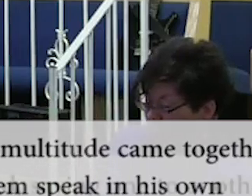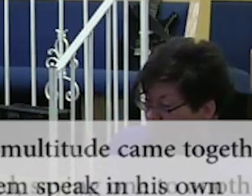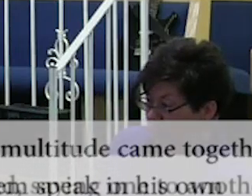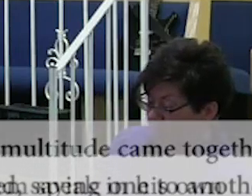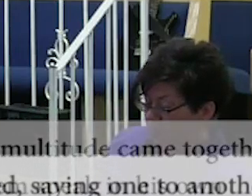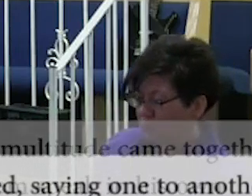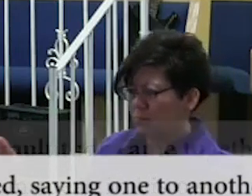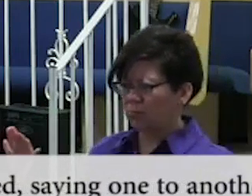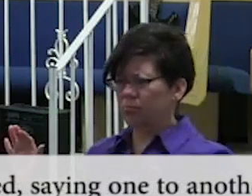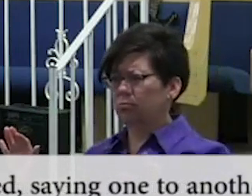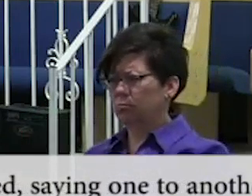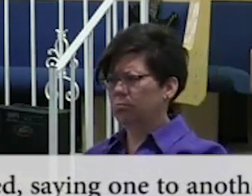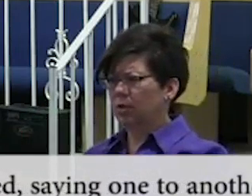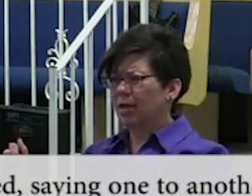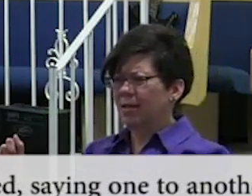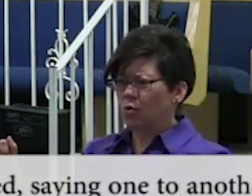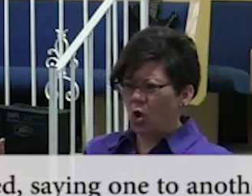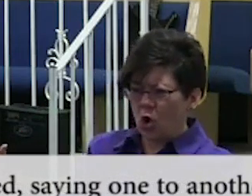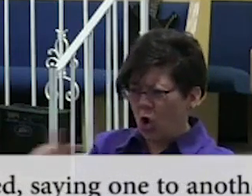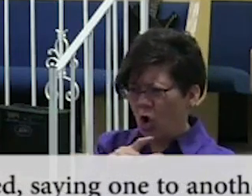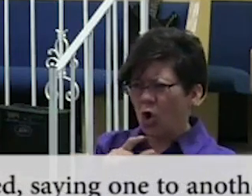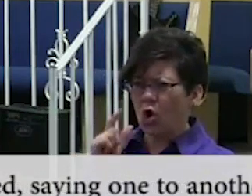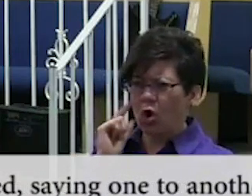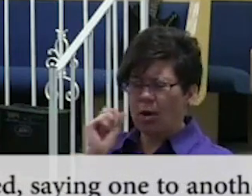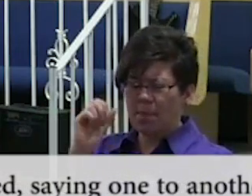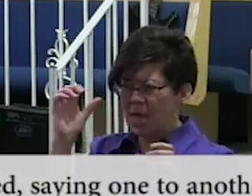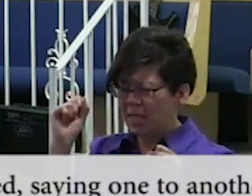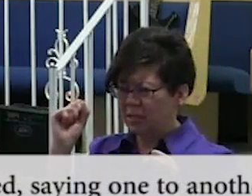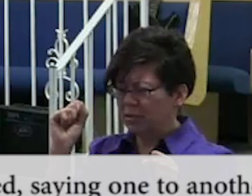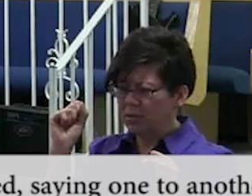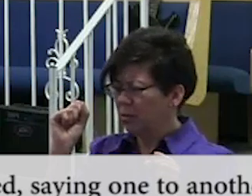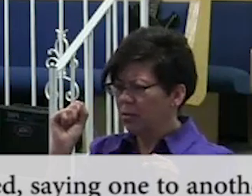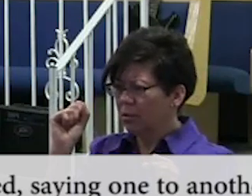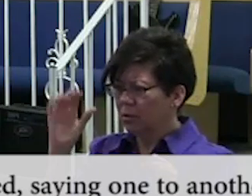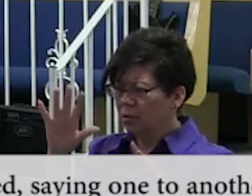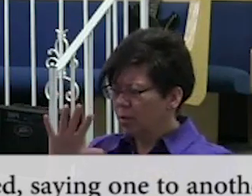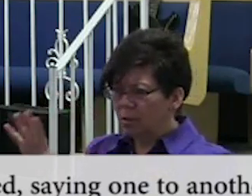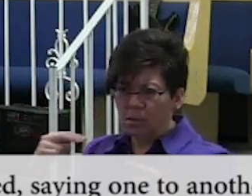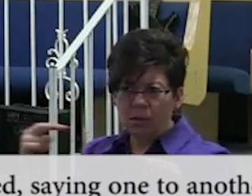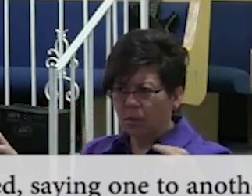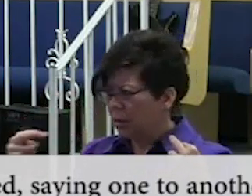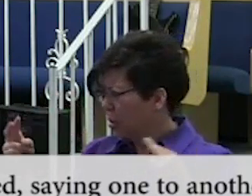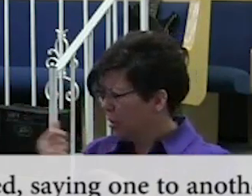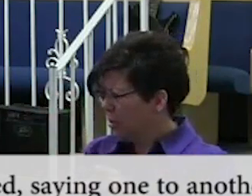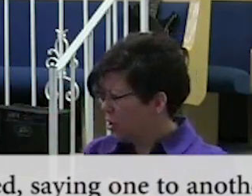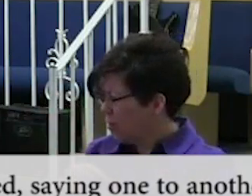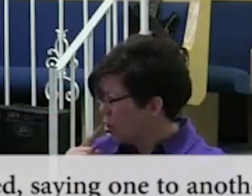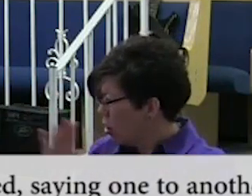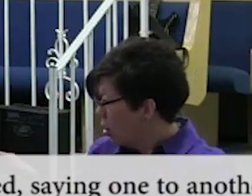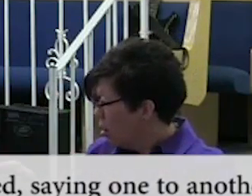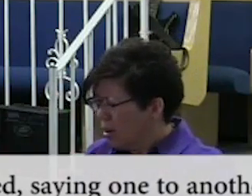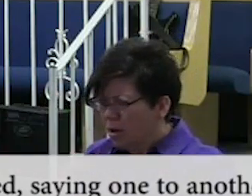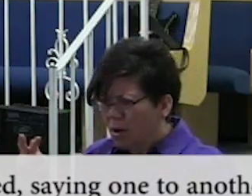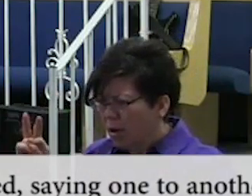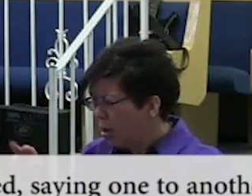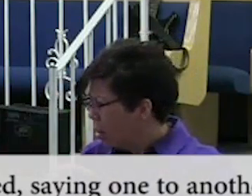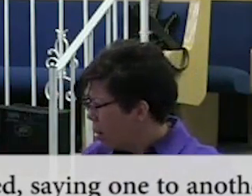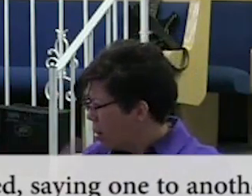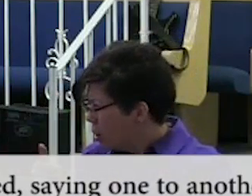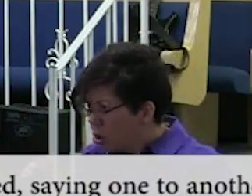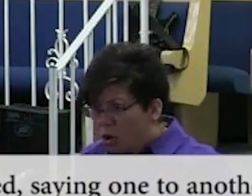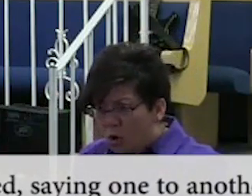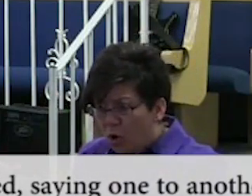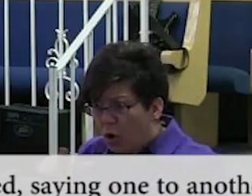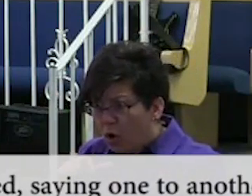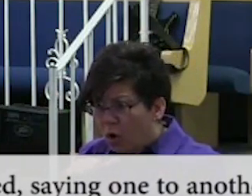language. And they were all amazed and marveled, saying one to another, "Behold, are not